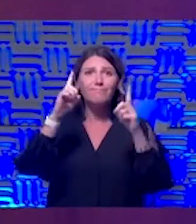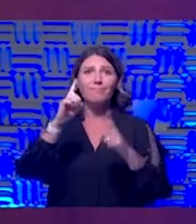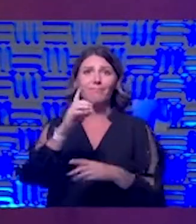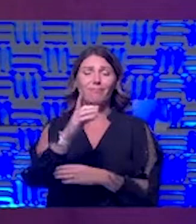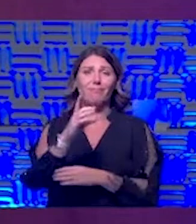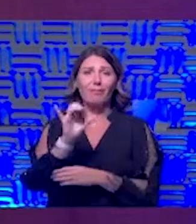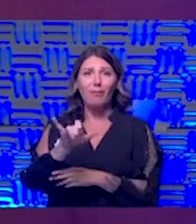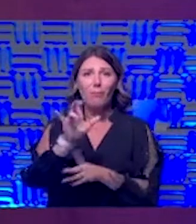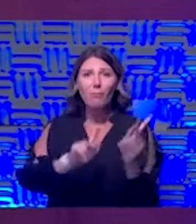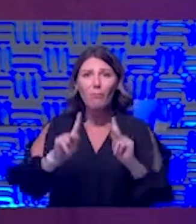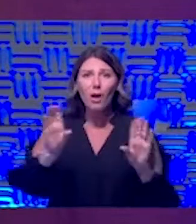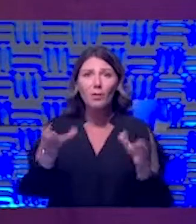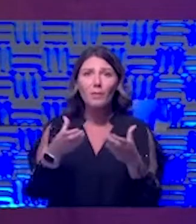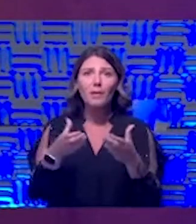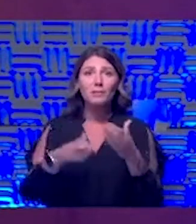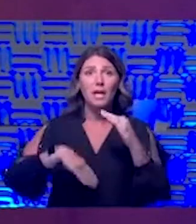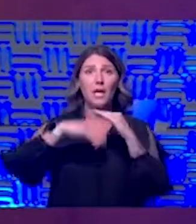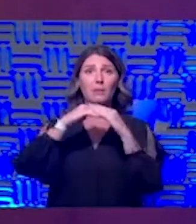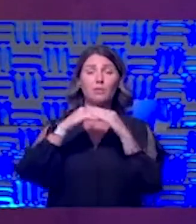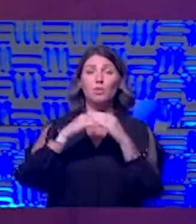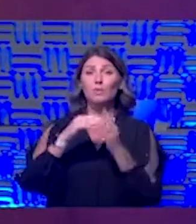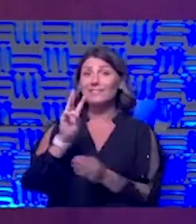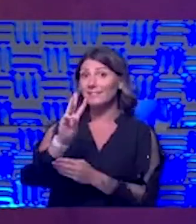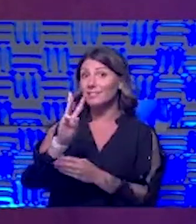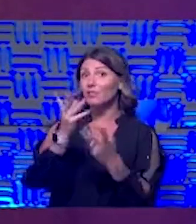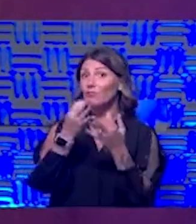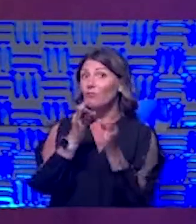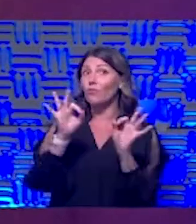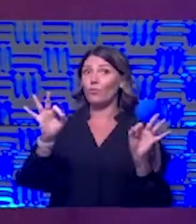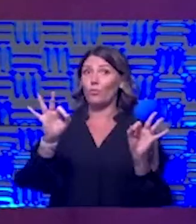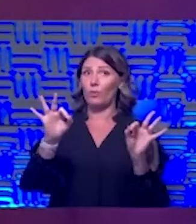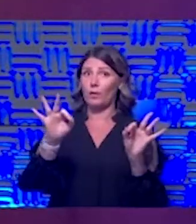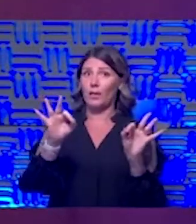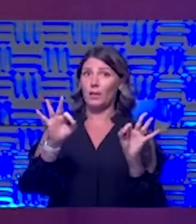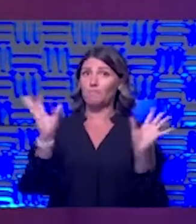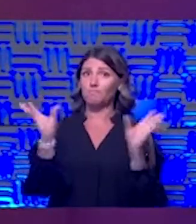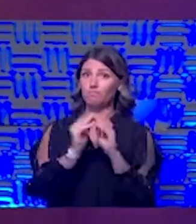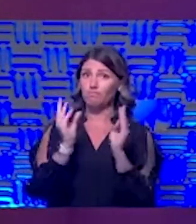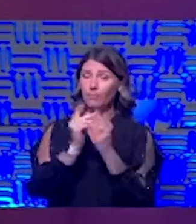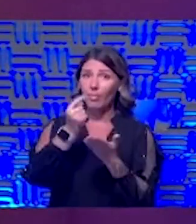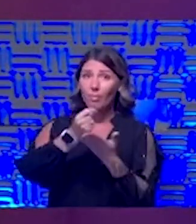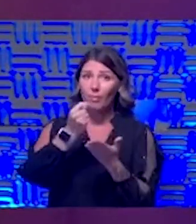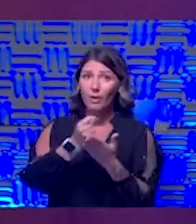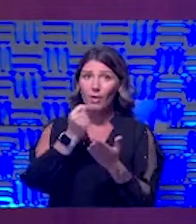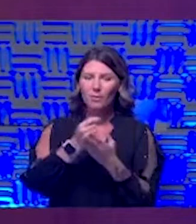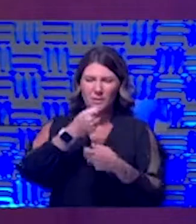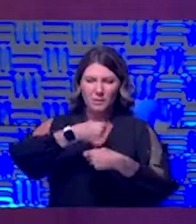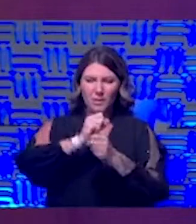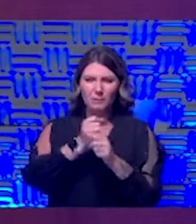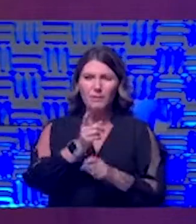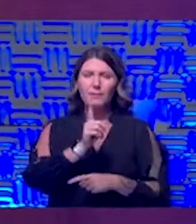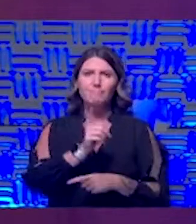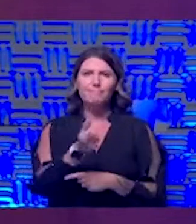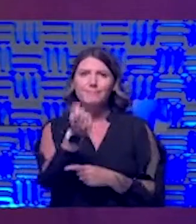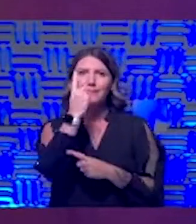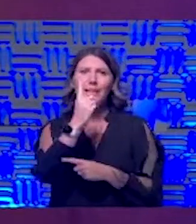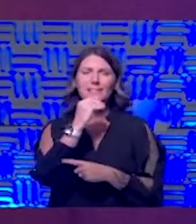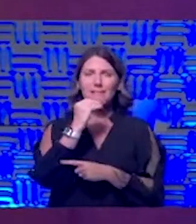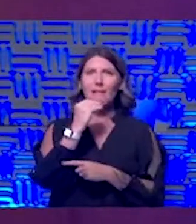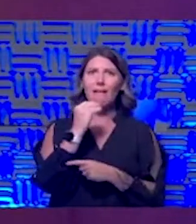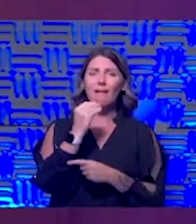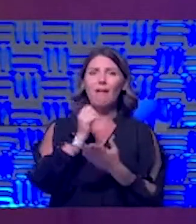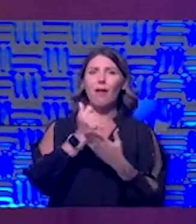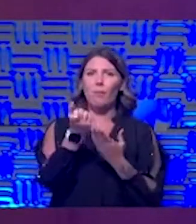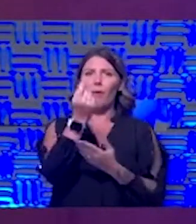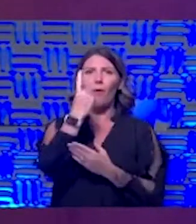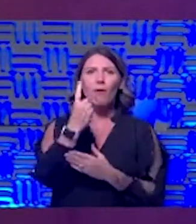free sessions of therapy to really help them make sense of the chaotic world that we live in, help process through those things